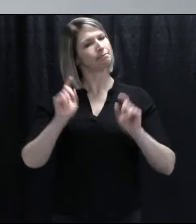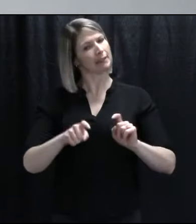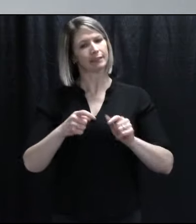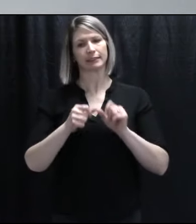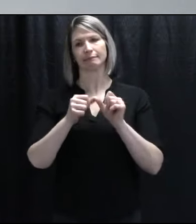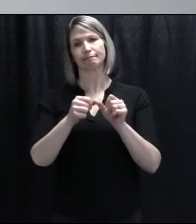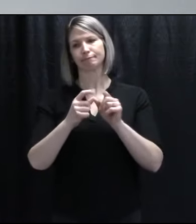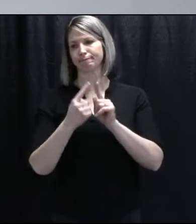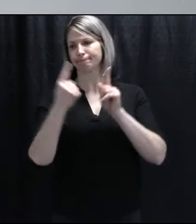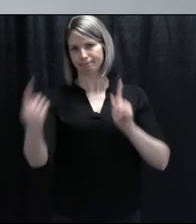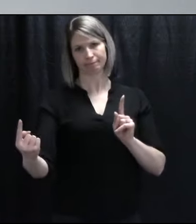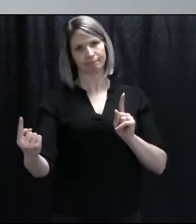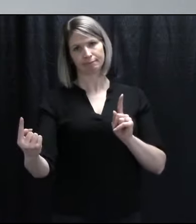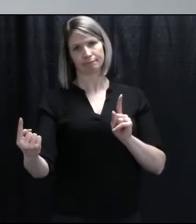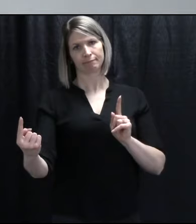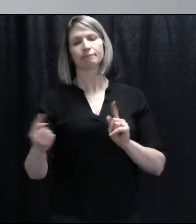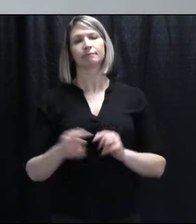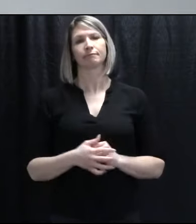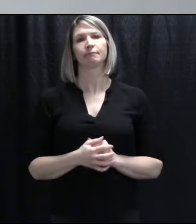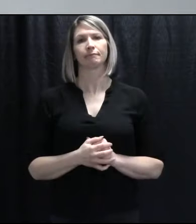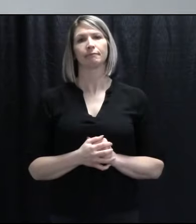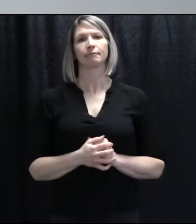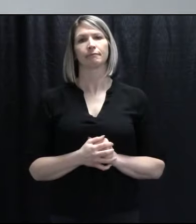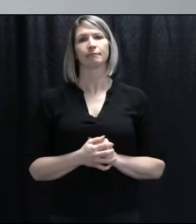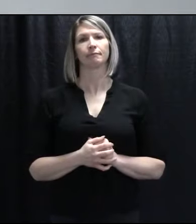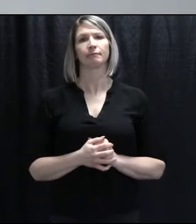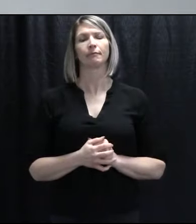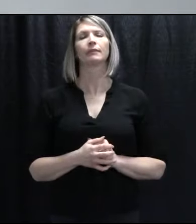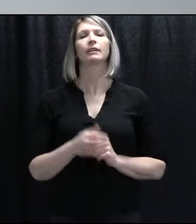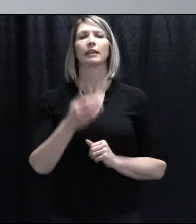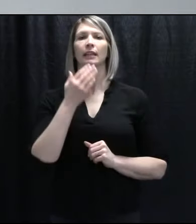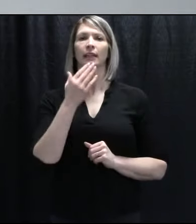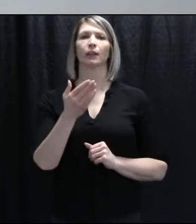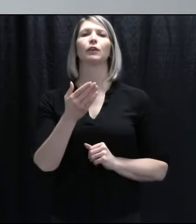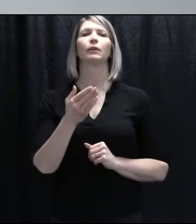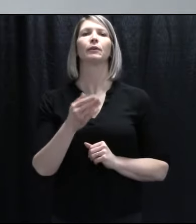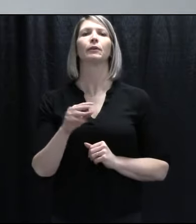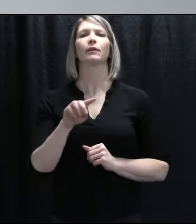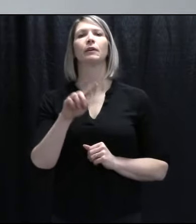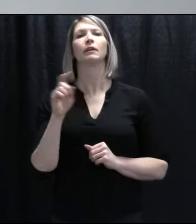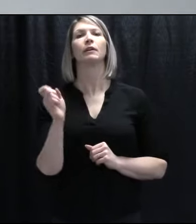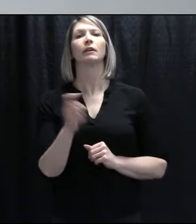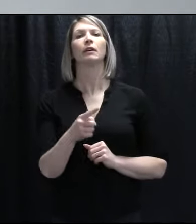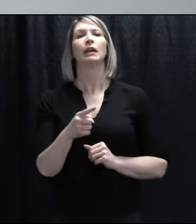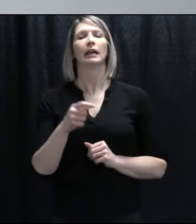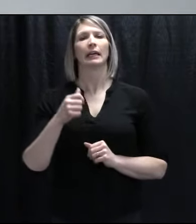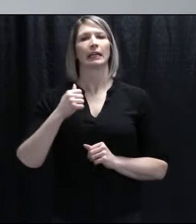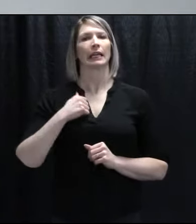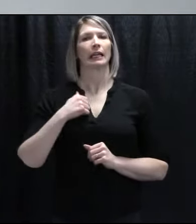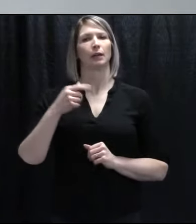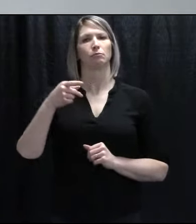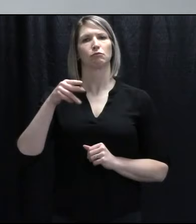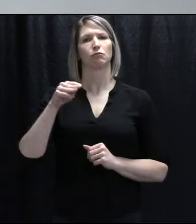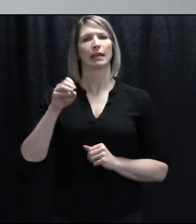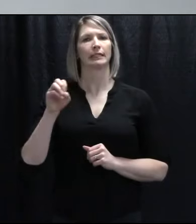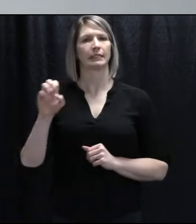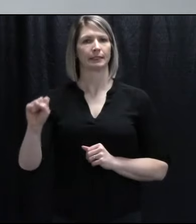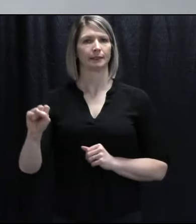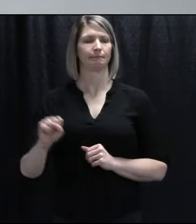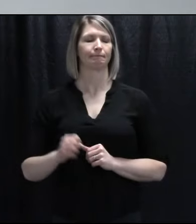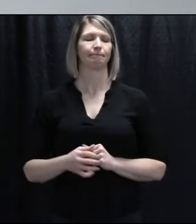Thank you. The next question is from Michael Tutton, the Canadian Press. Please go ahead.